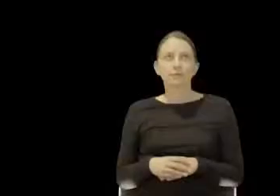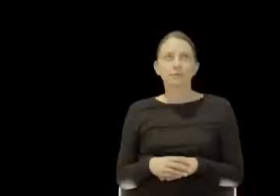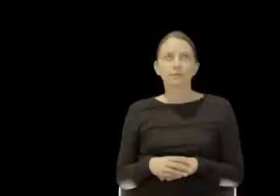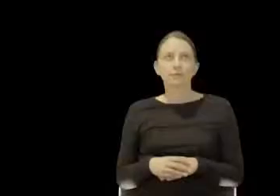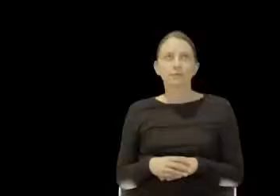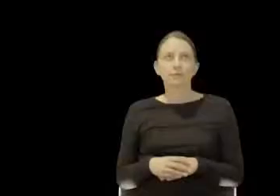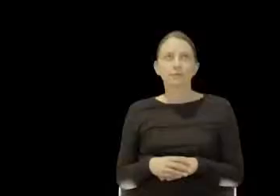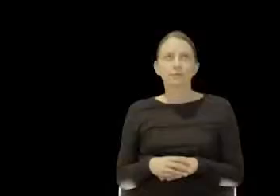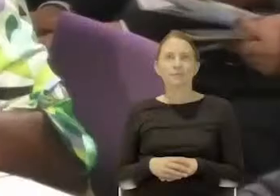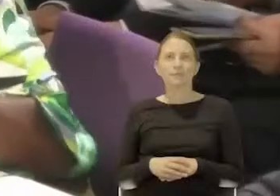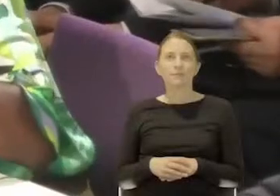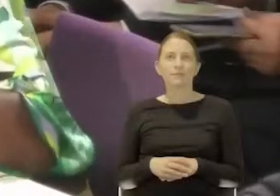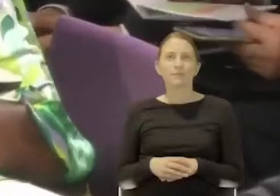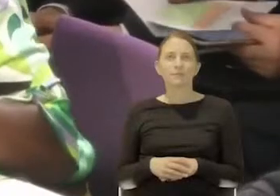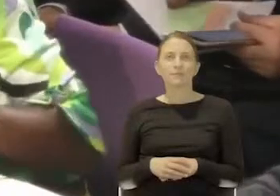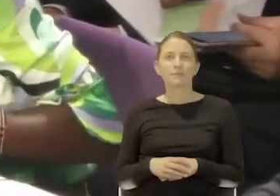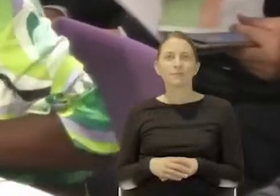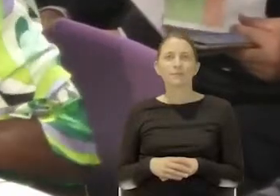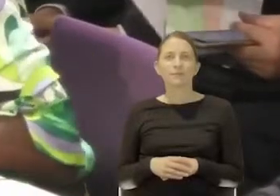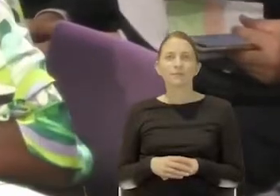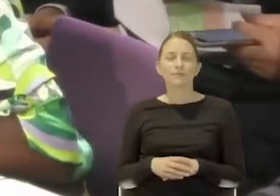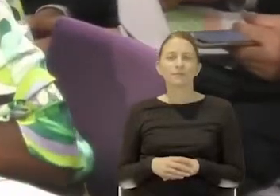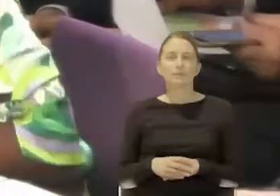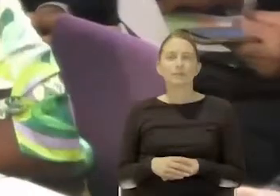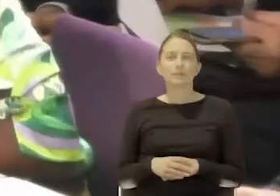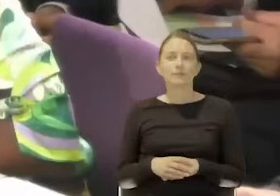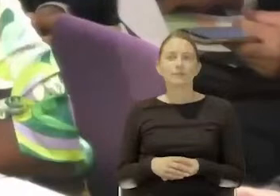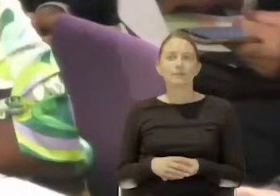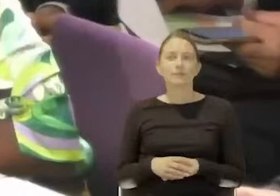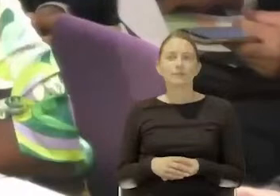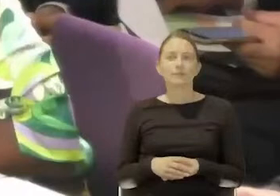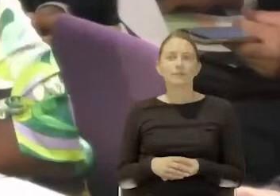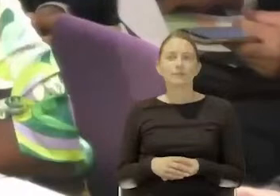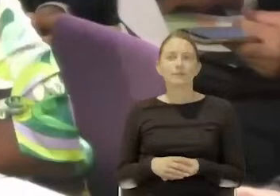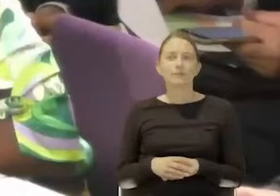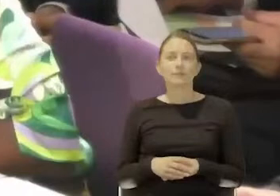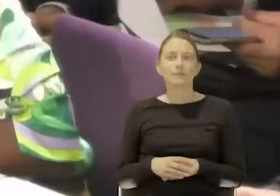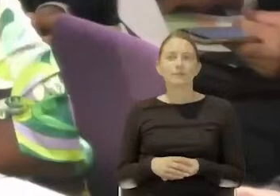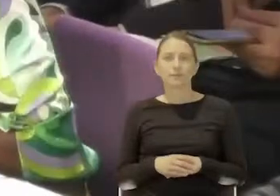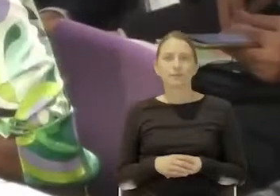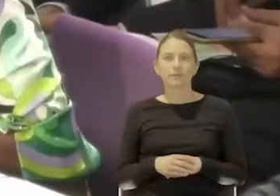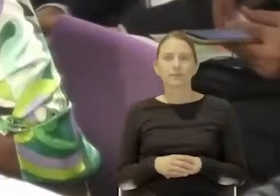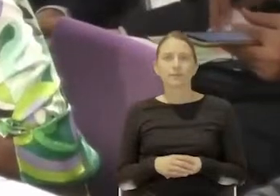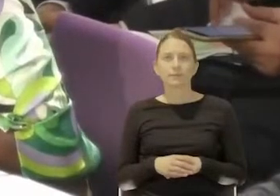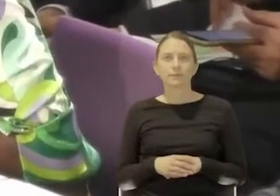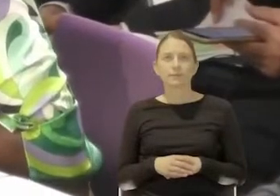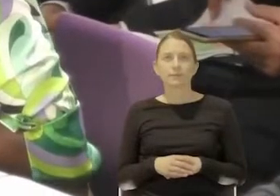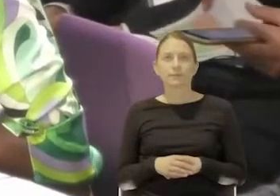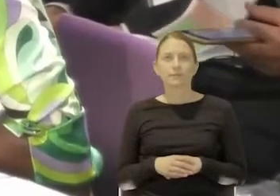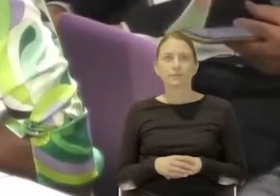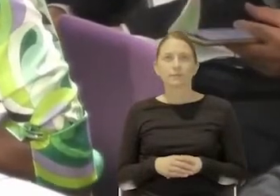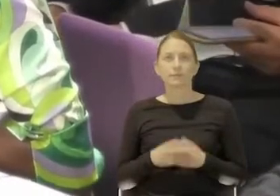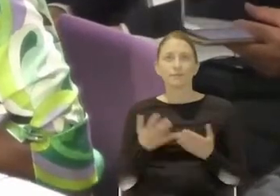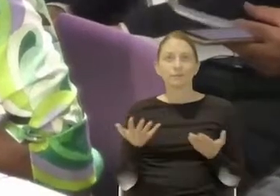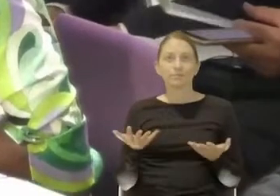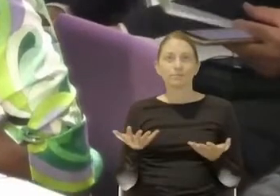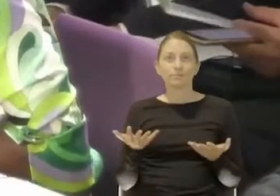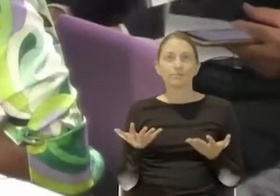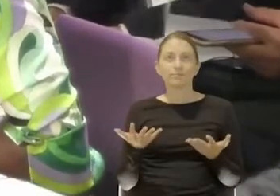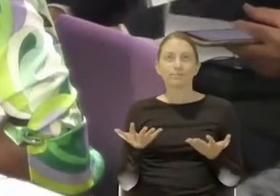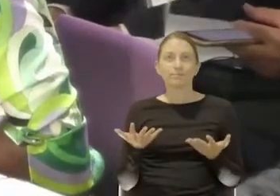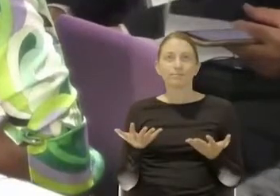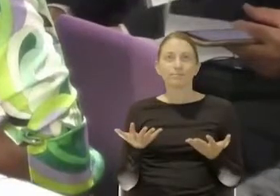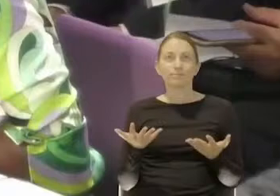Hello, Madame. You've just arrived. I will skip you and move to a few others so that you can just settle down. I will then move to the Republic